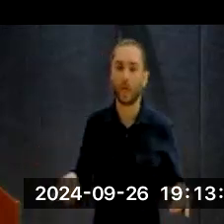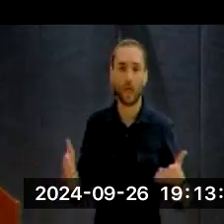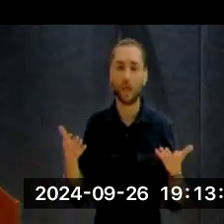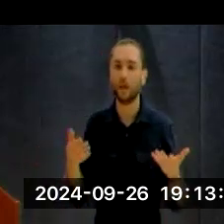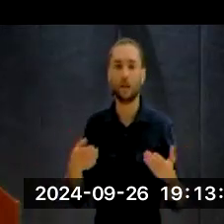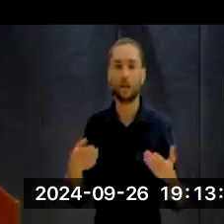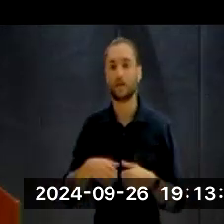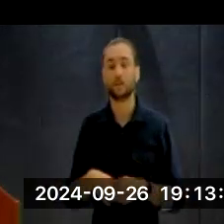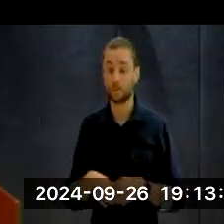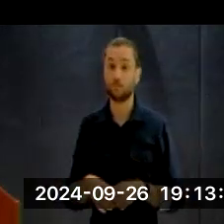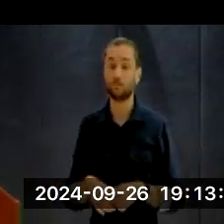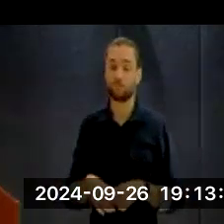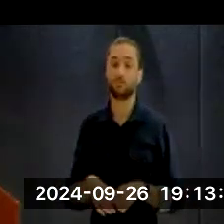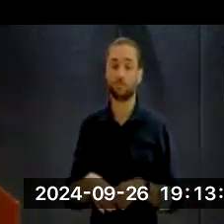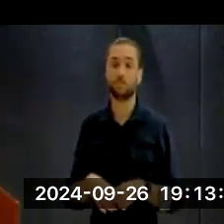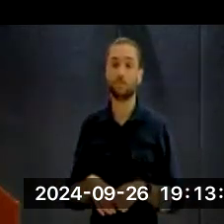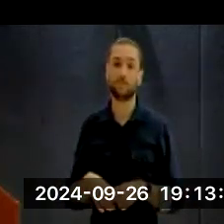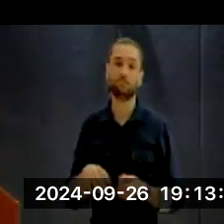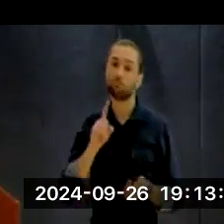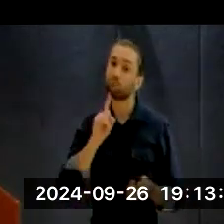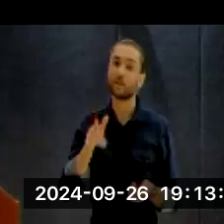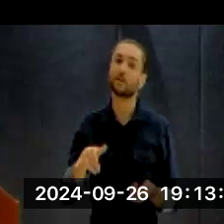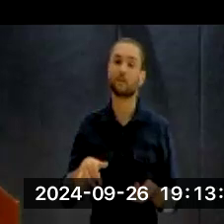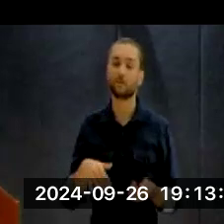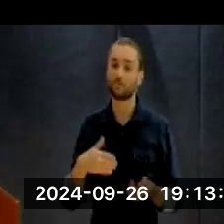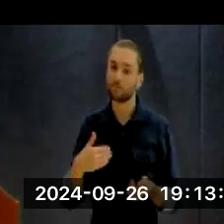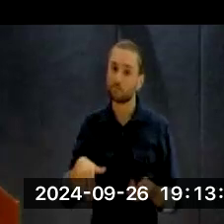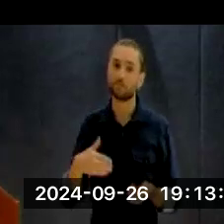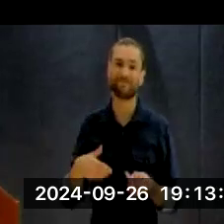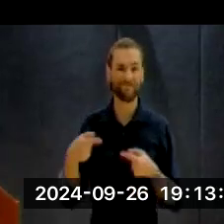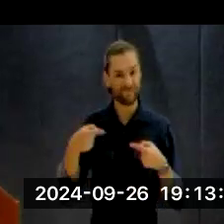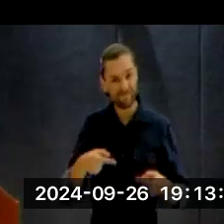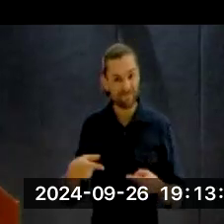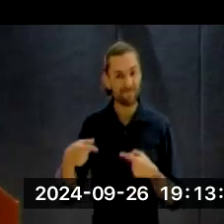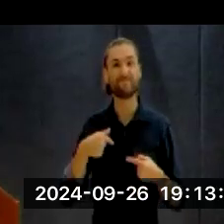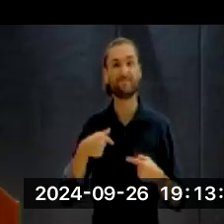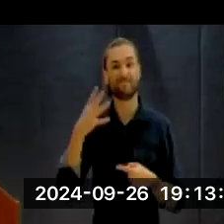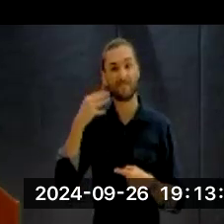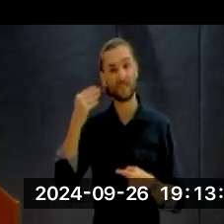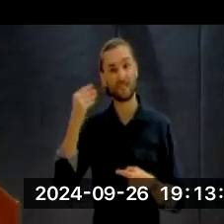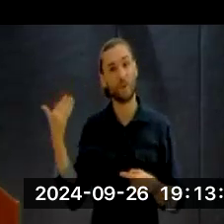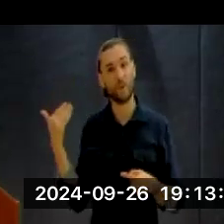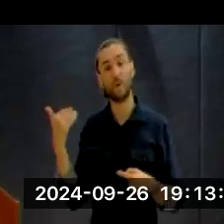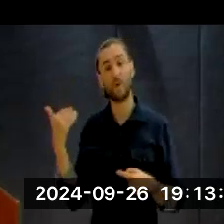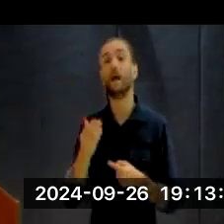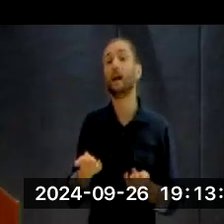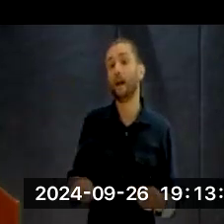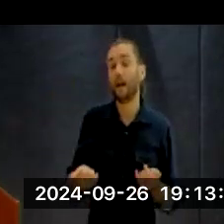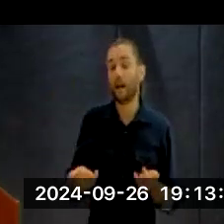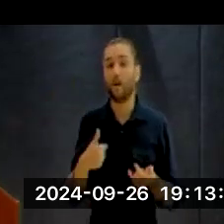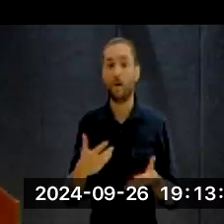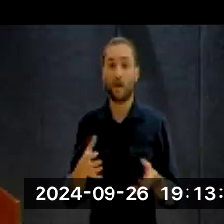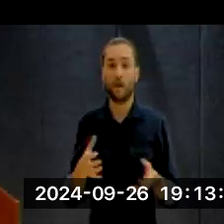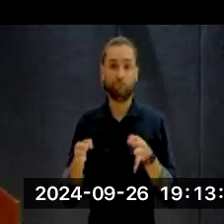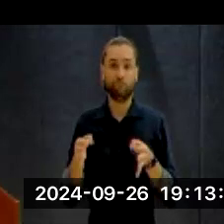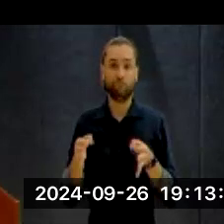like we had to really, you know, face. And I also wanted to say too that now that I am living